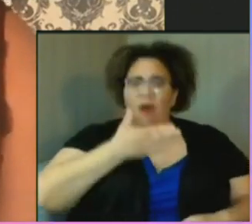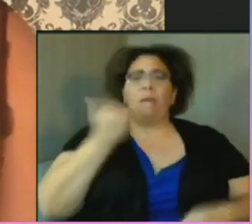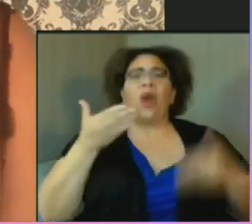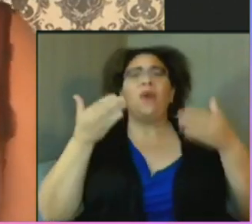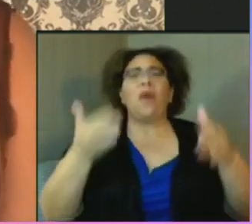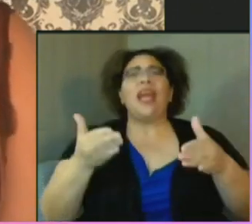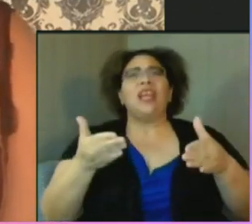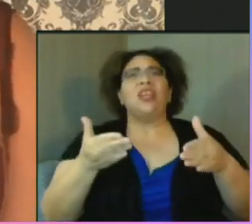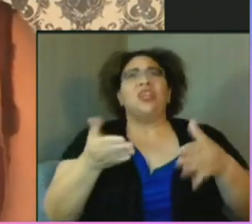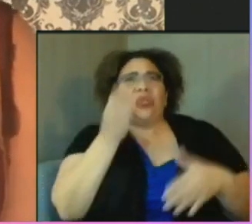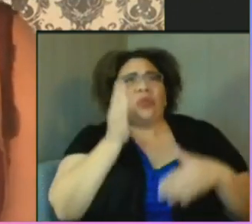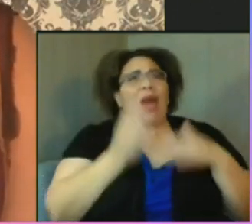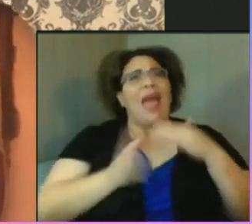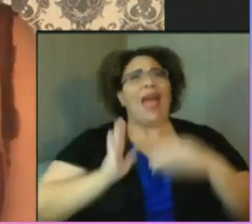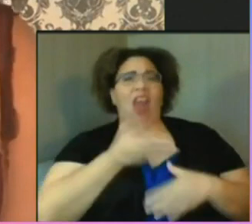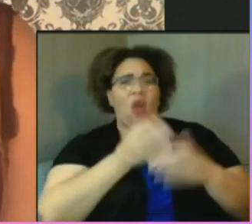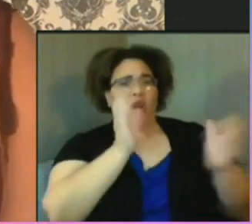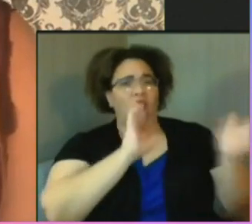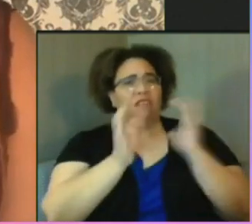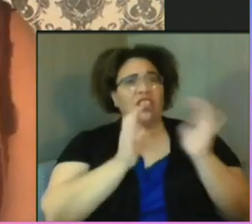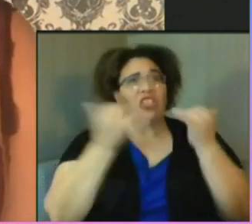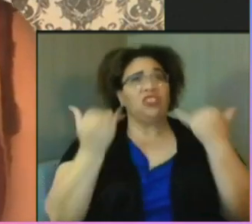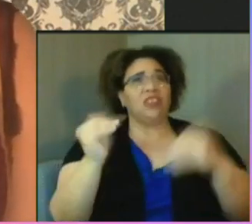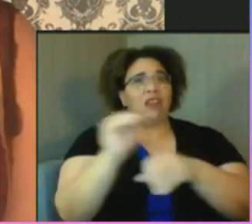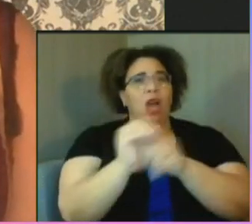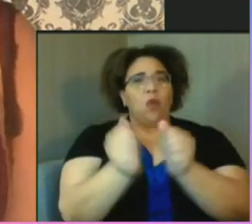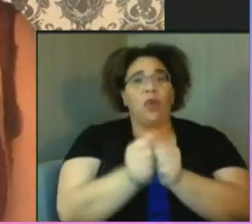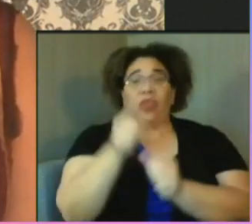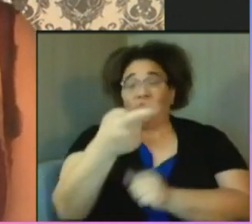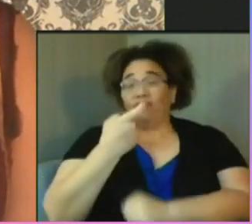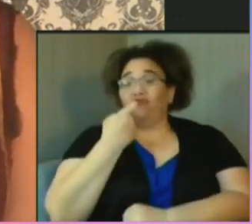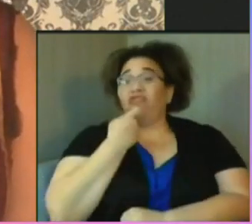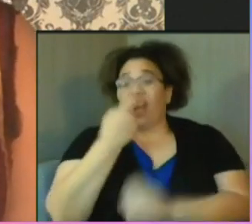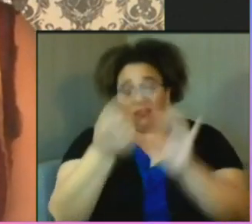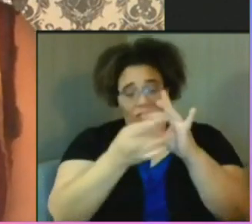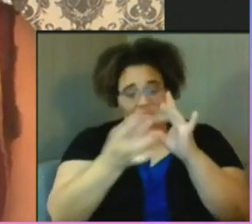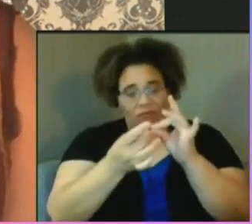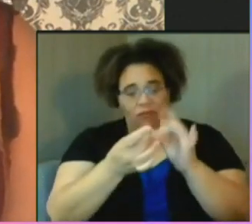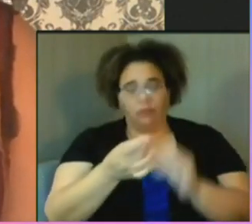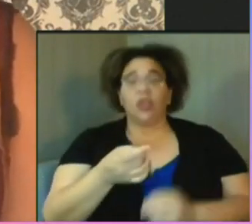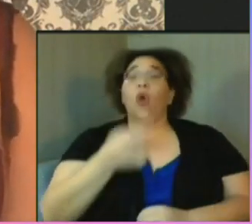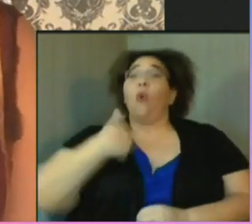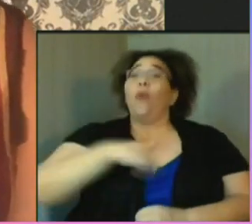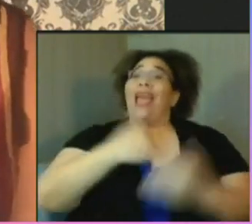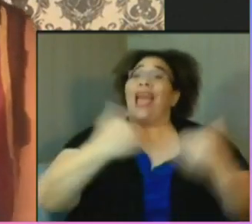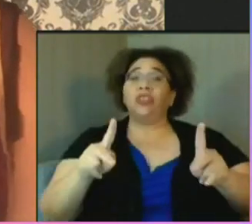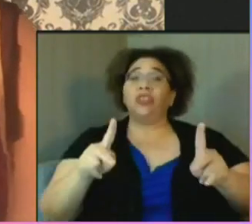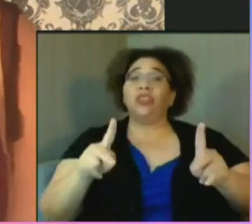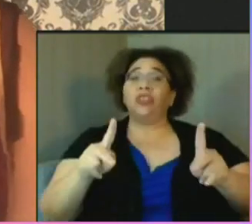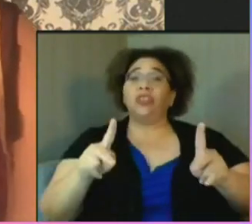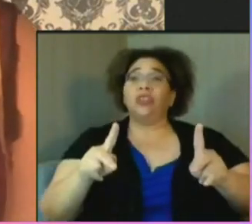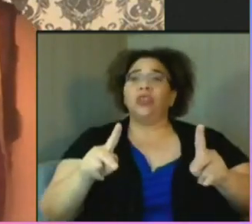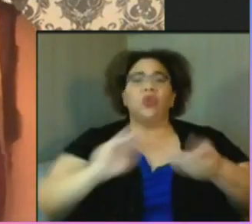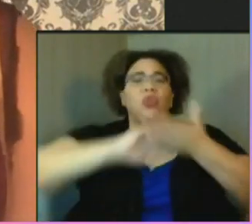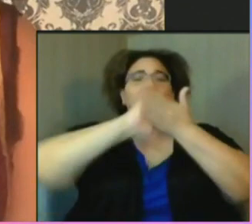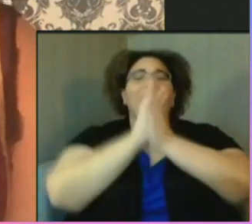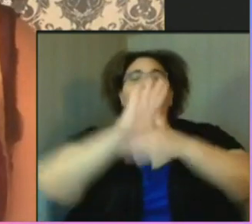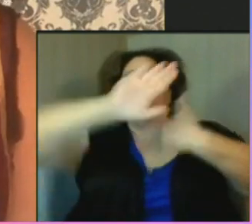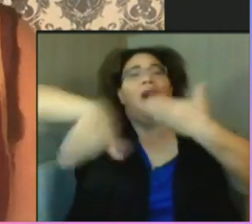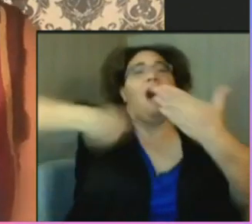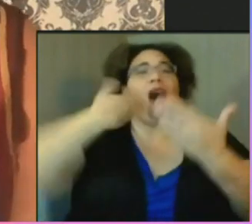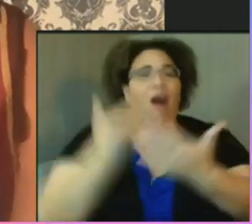end our conversations tonight with what you just said, is that we have the permission to be all of ourselves and all